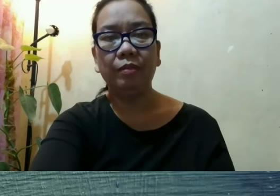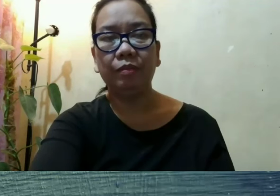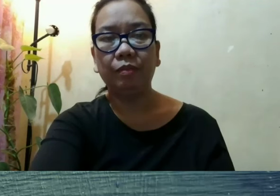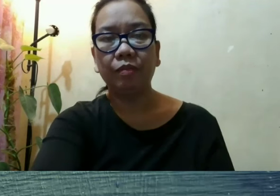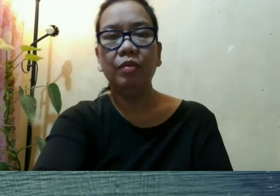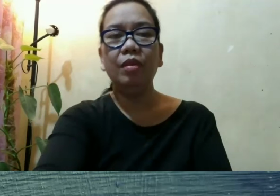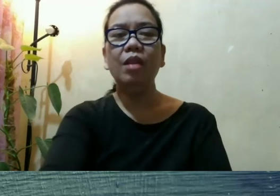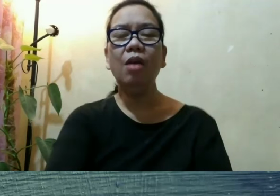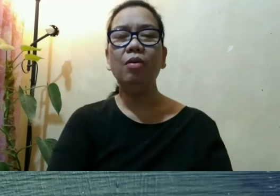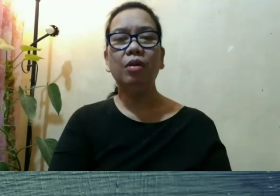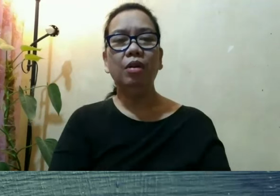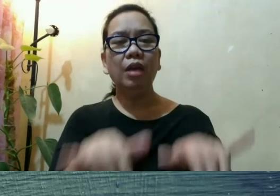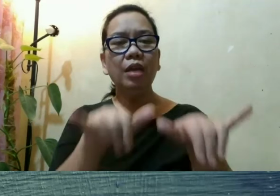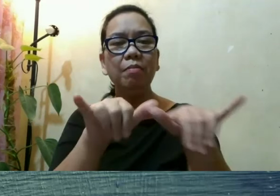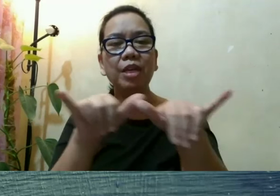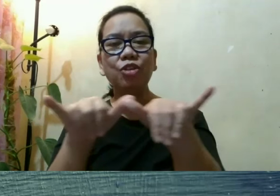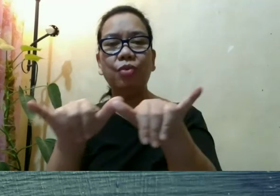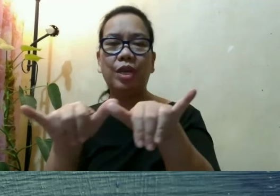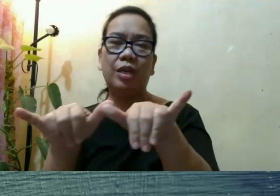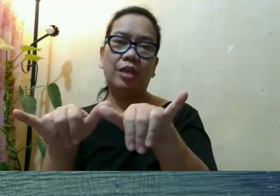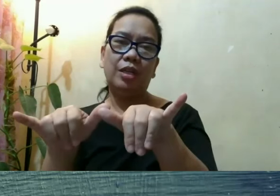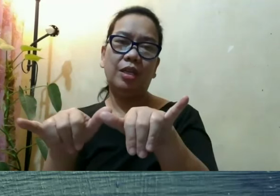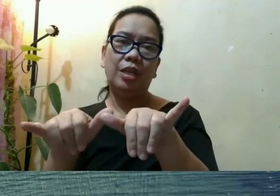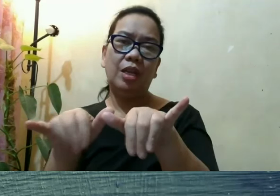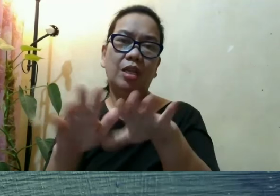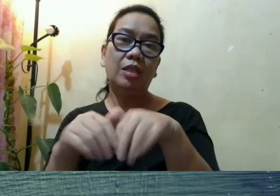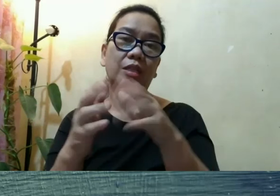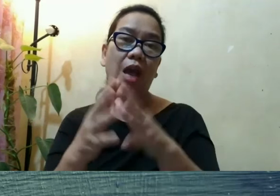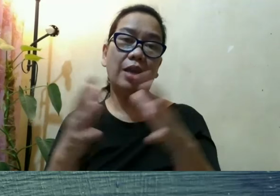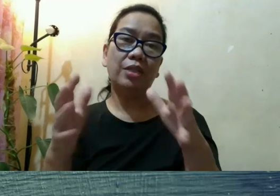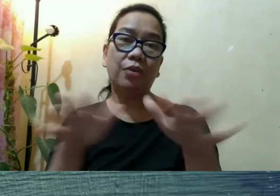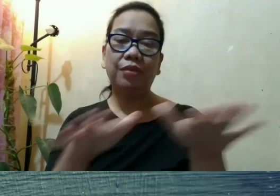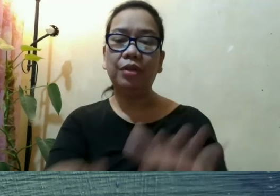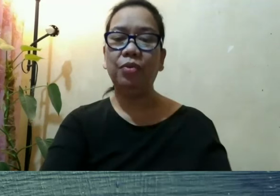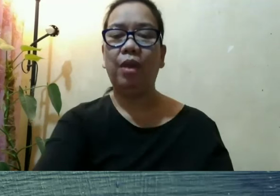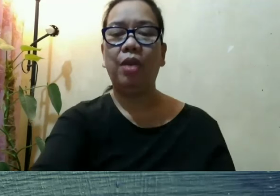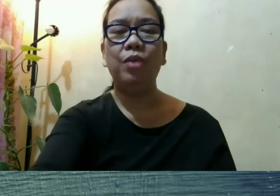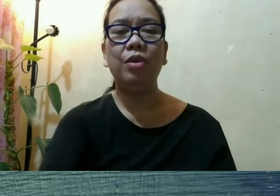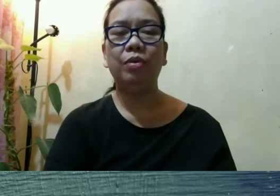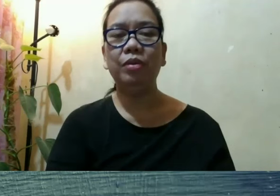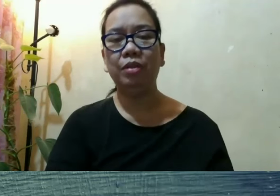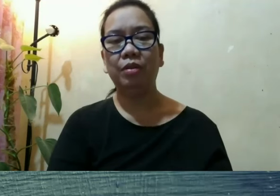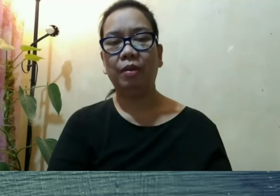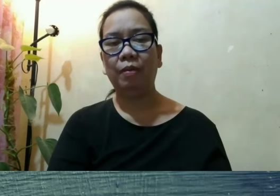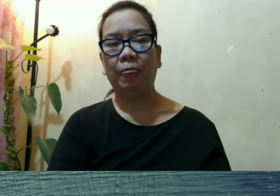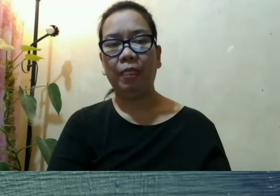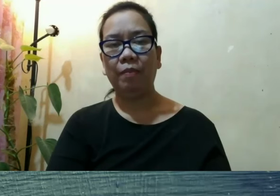Okay. Now, in measuring the size of earthquake, we